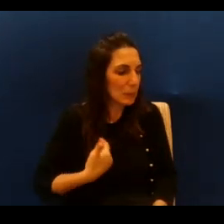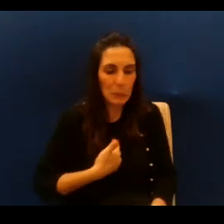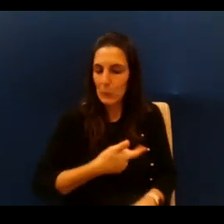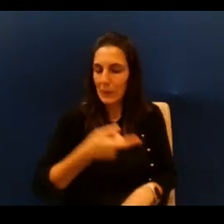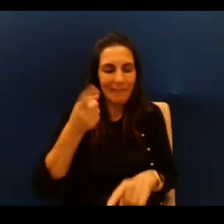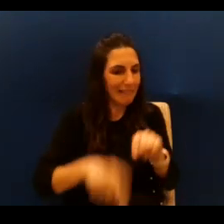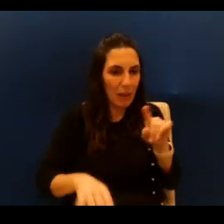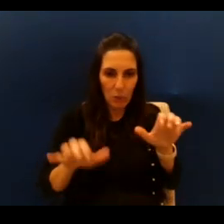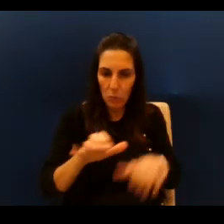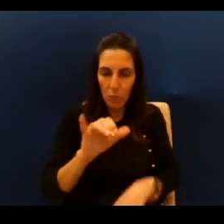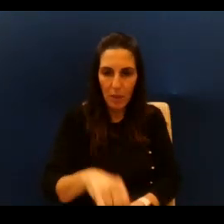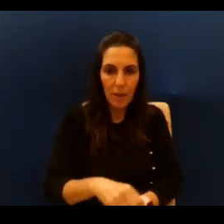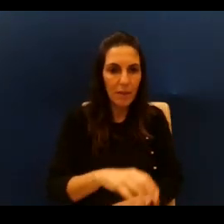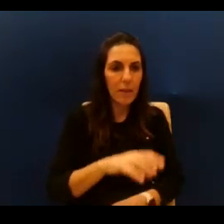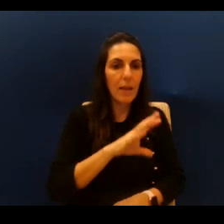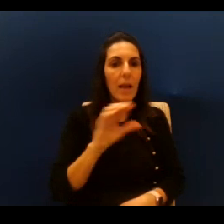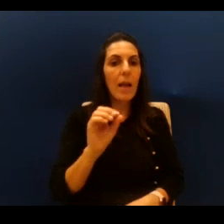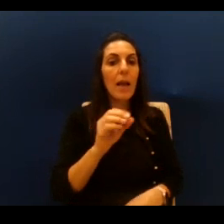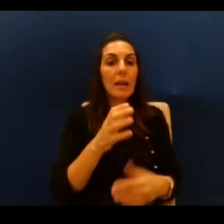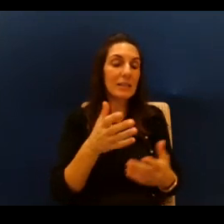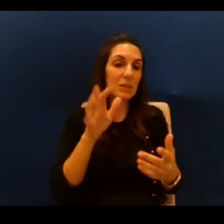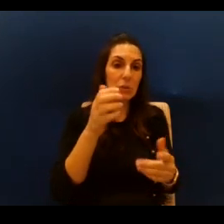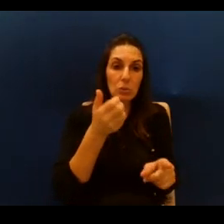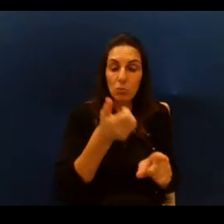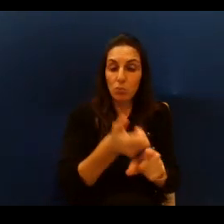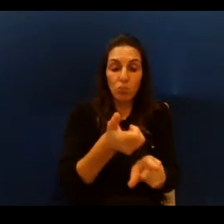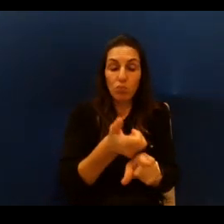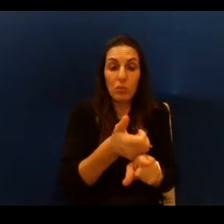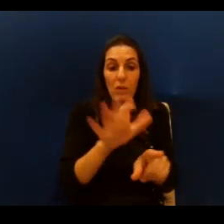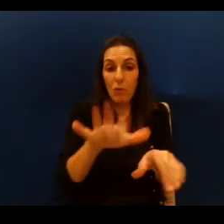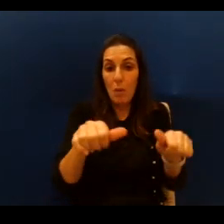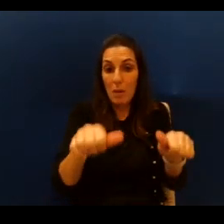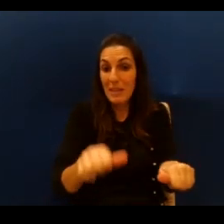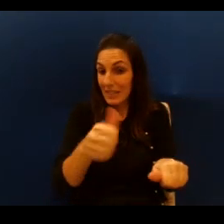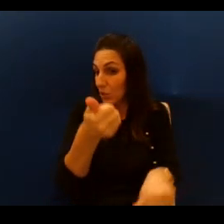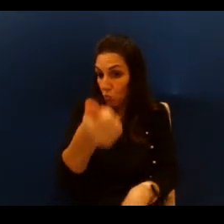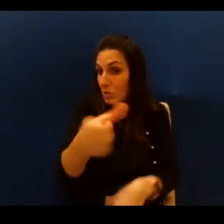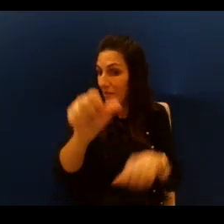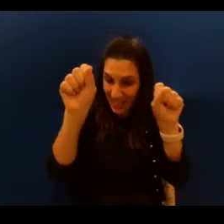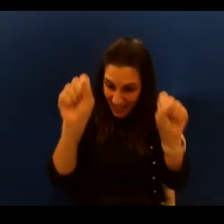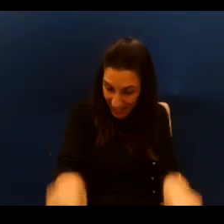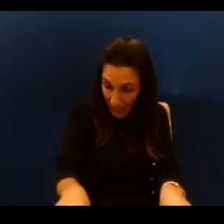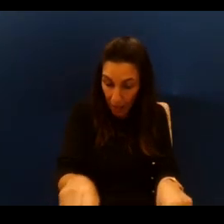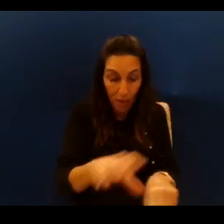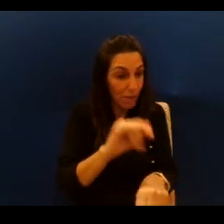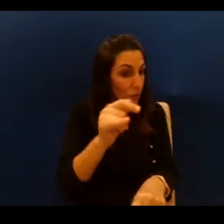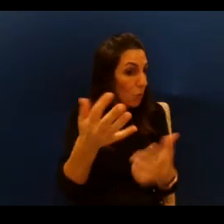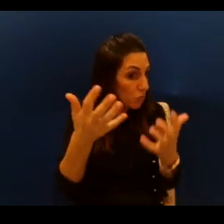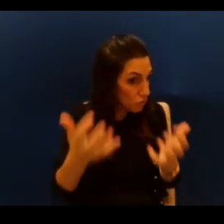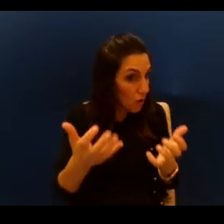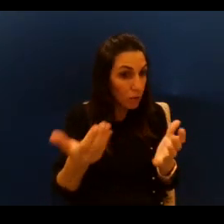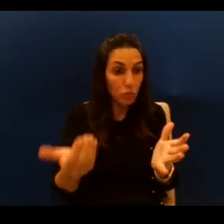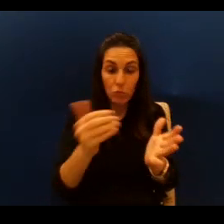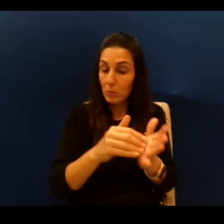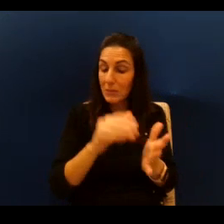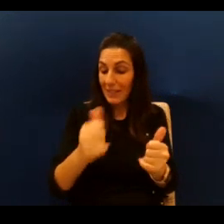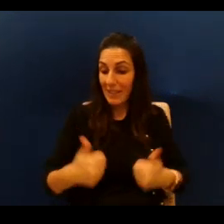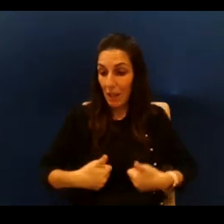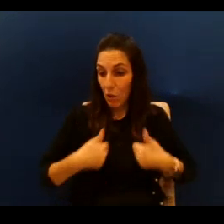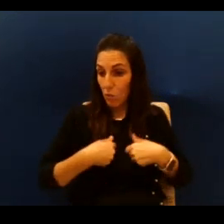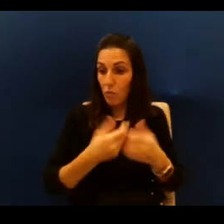do. Certainly in your individual capacities, you are absolutely permitted to do it. And if you want to repeat the address in public, I think that's